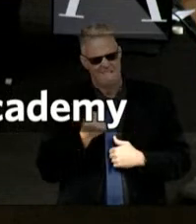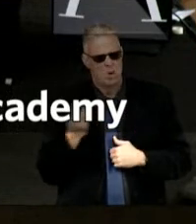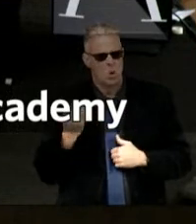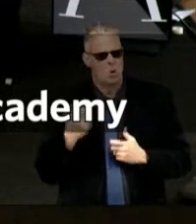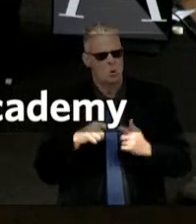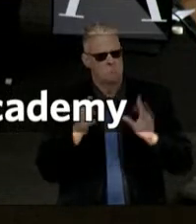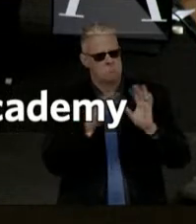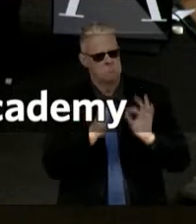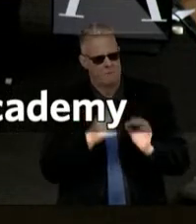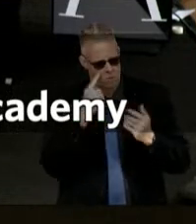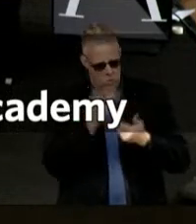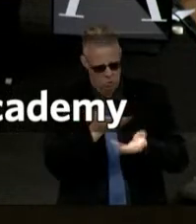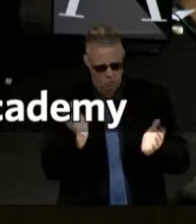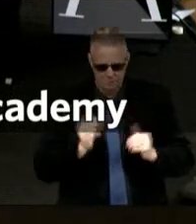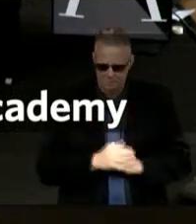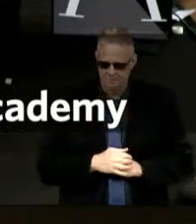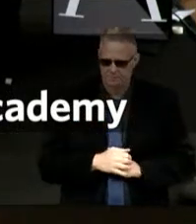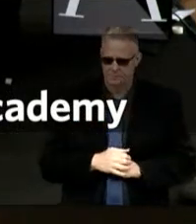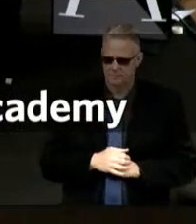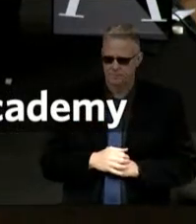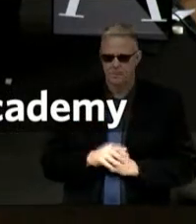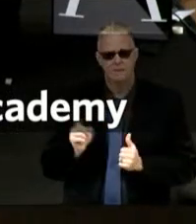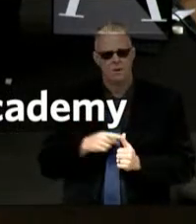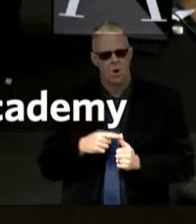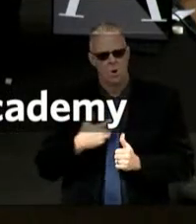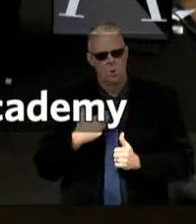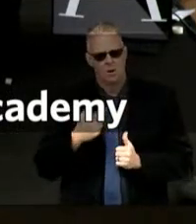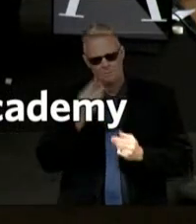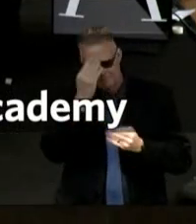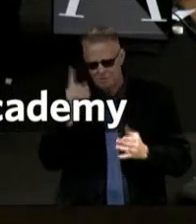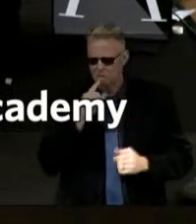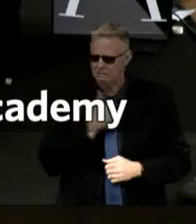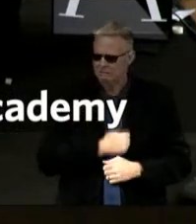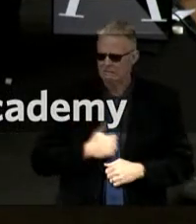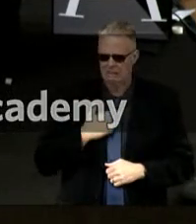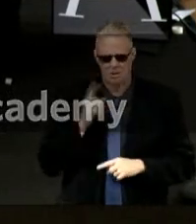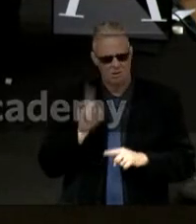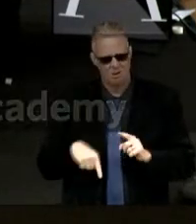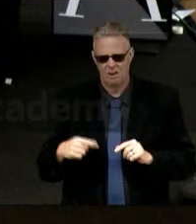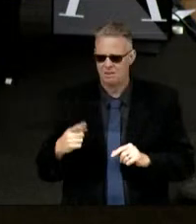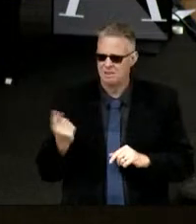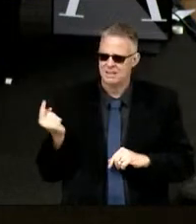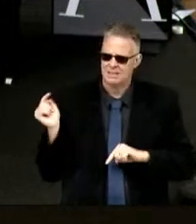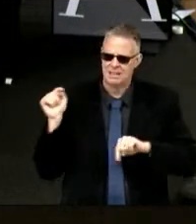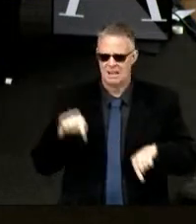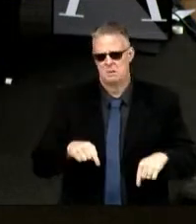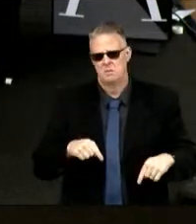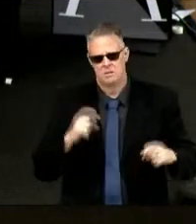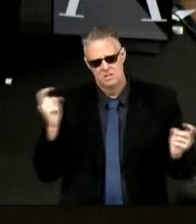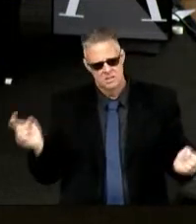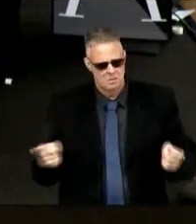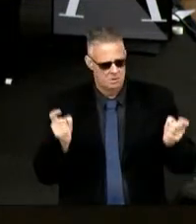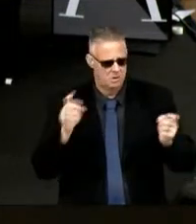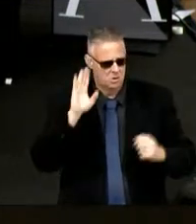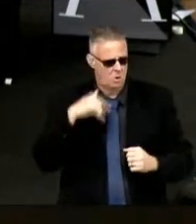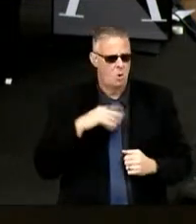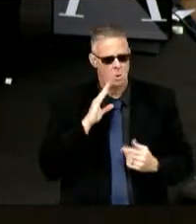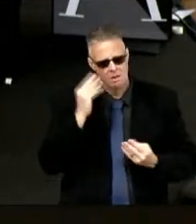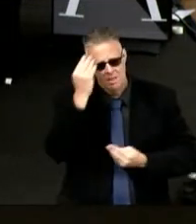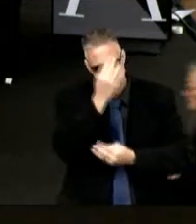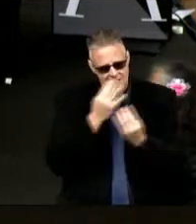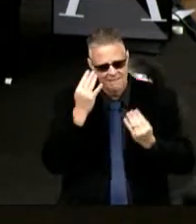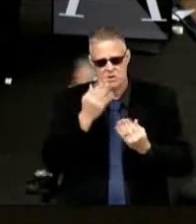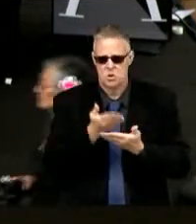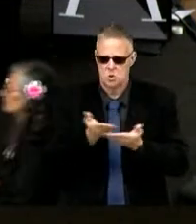share with all of you. First, I would like to say I'm really sorry I could not be here today to celebrate with each of you. Please know I will be thinking of